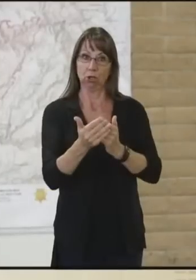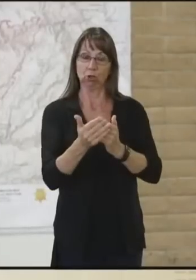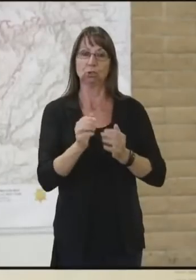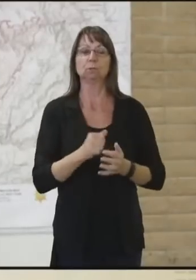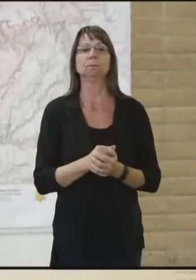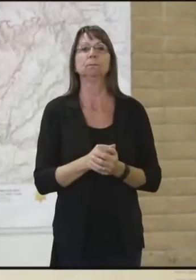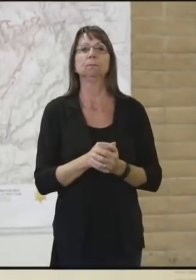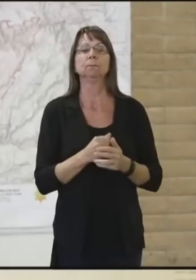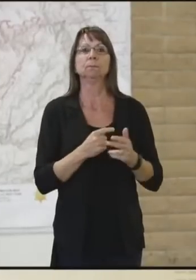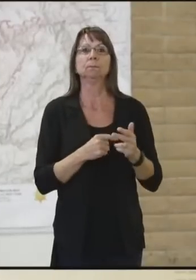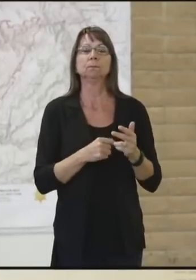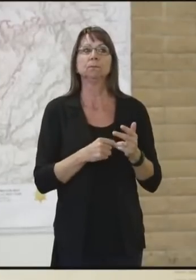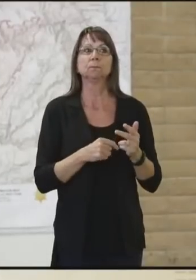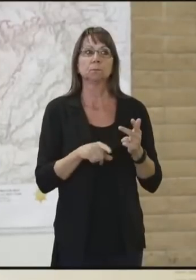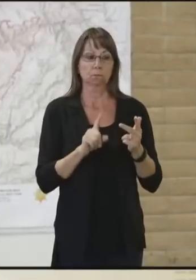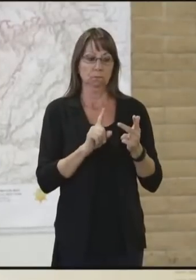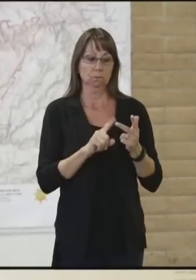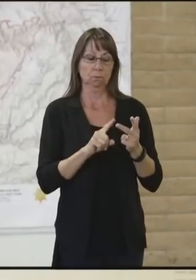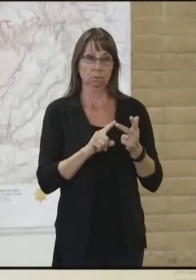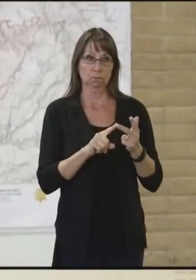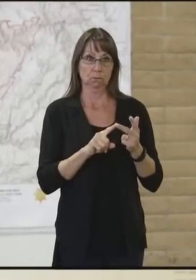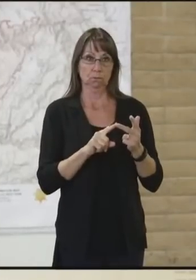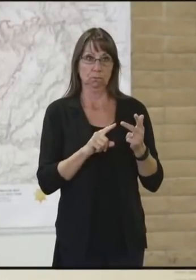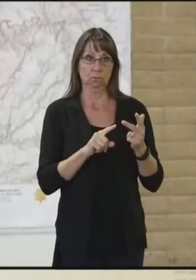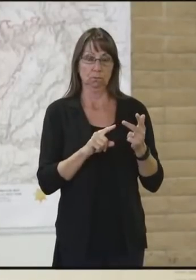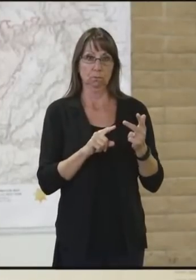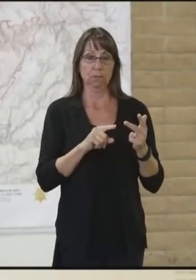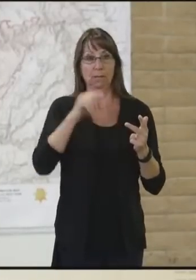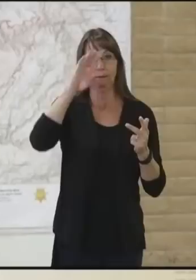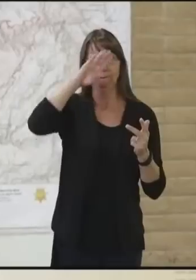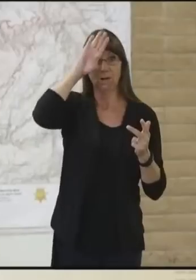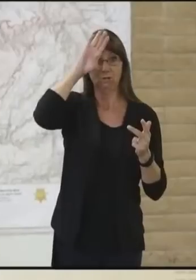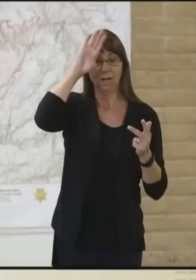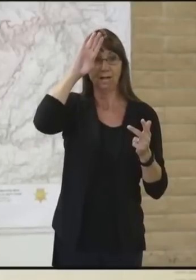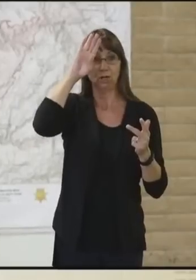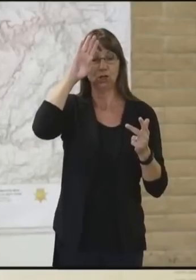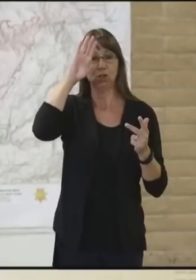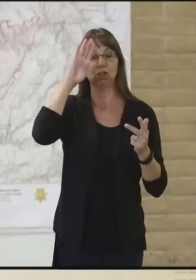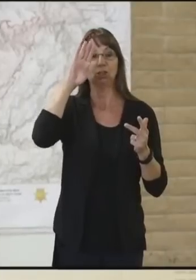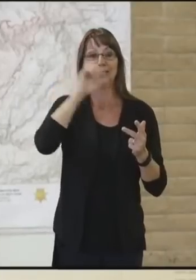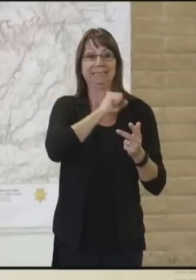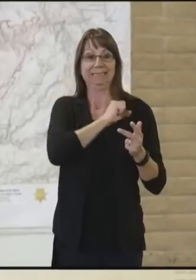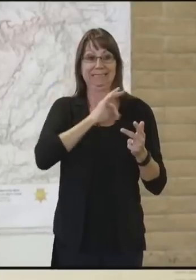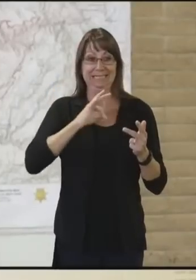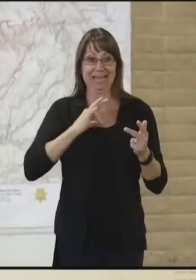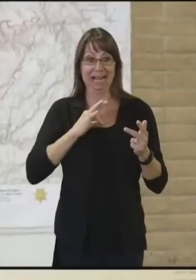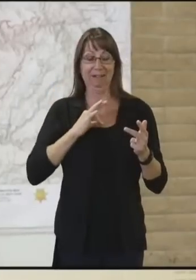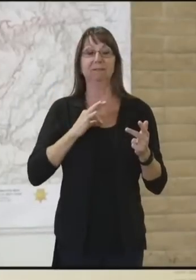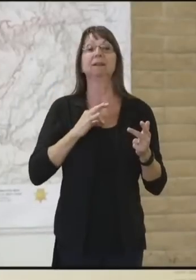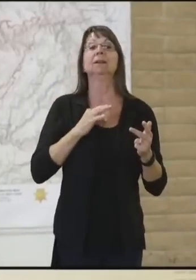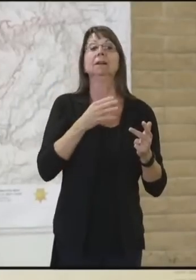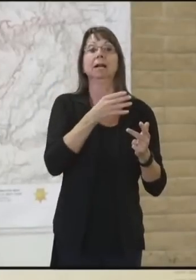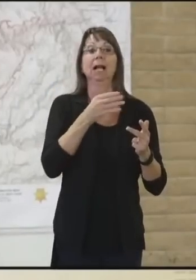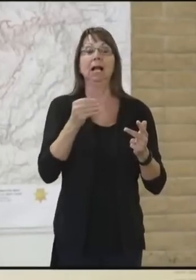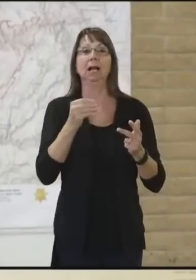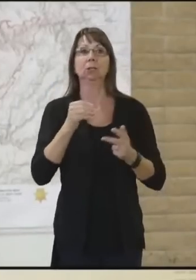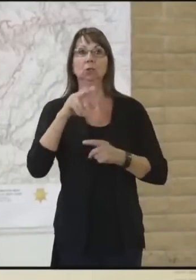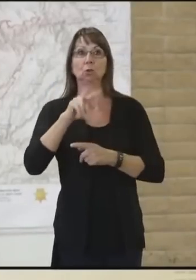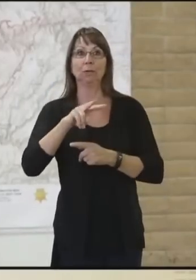Assigned on those to those fires, those firefighters are staffing over 2,200 fire engines,